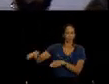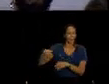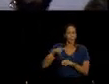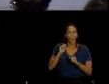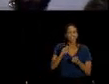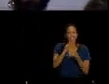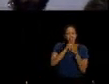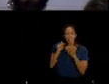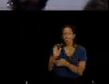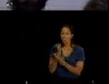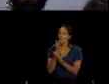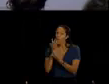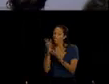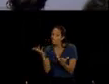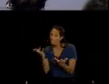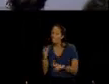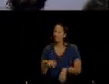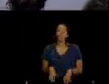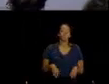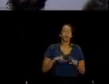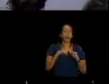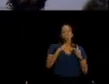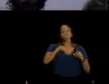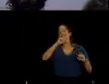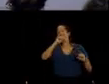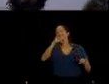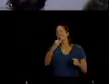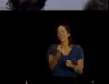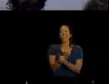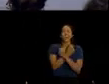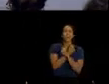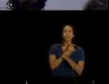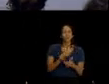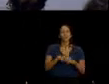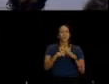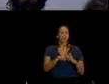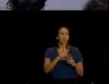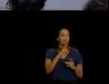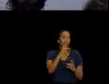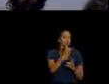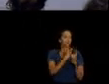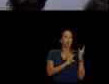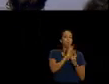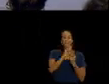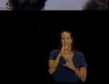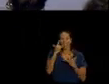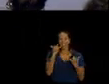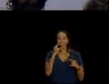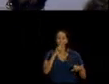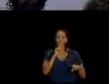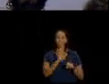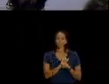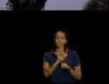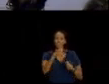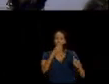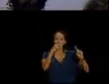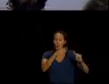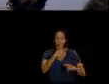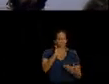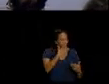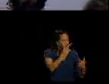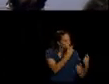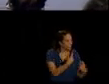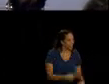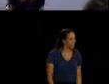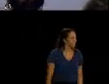songs, So I'd love to star in a romantic comedy, for sure. Thank you.